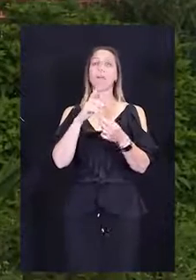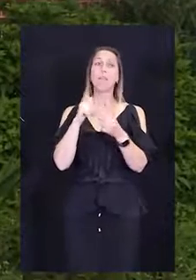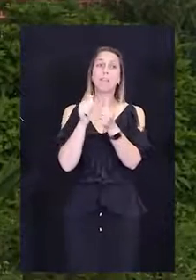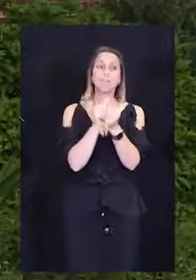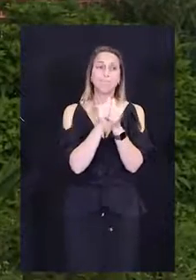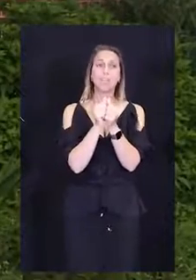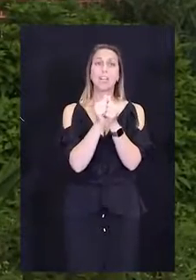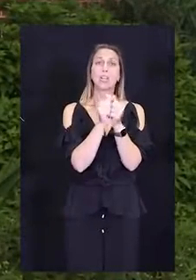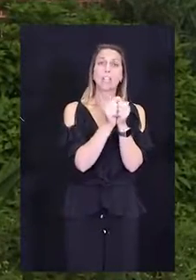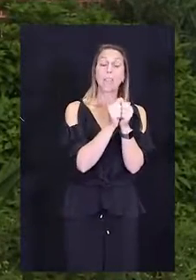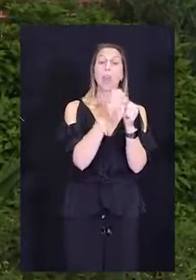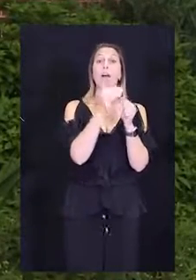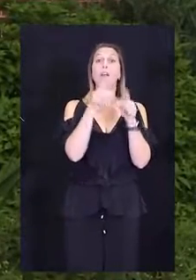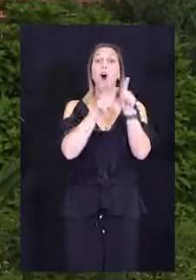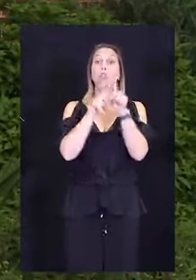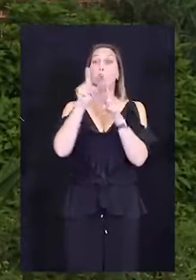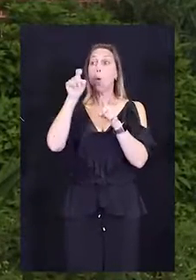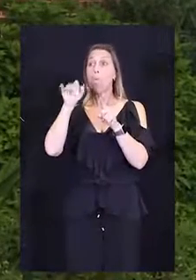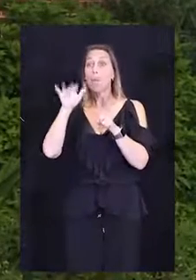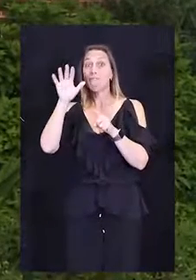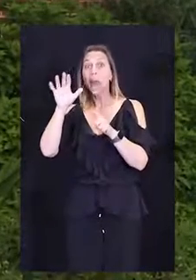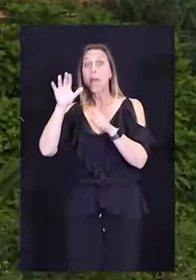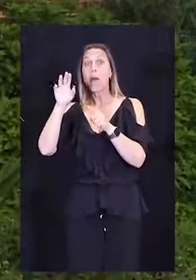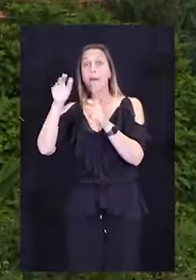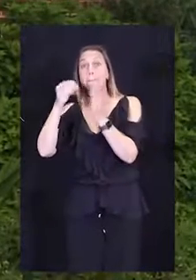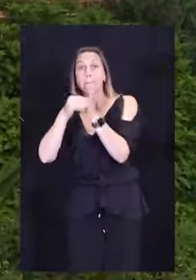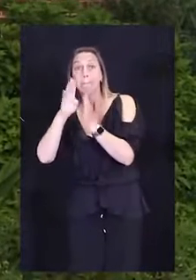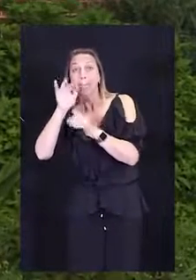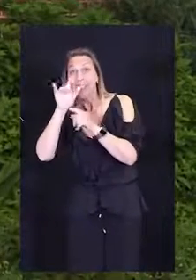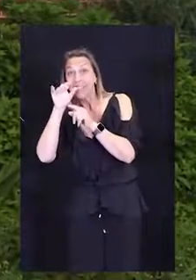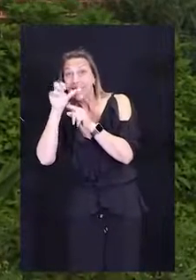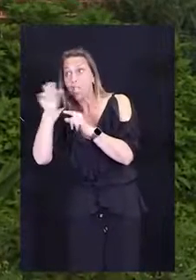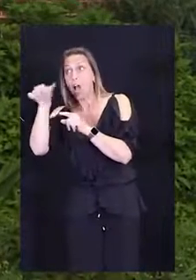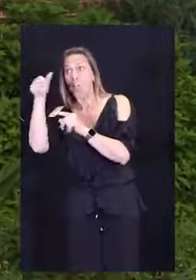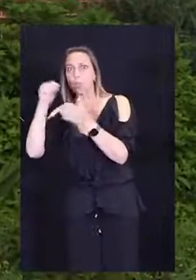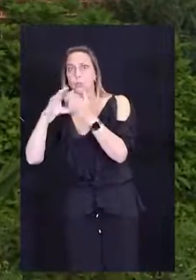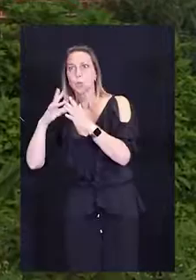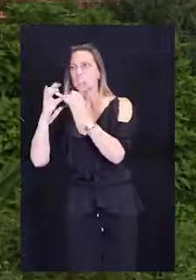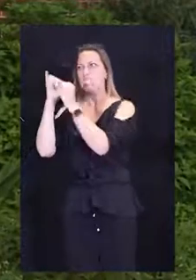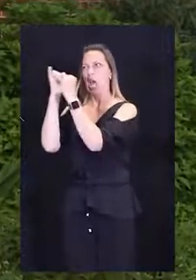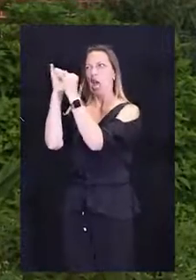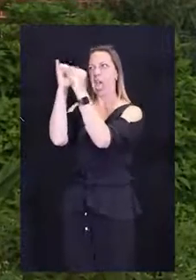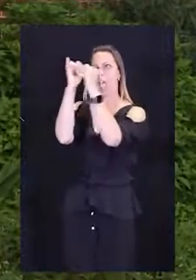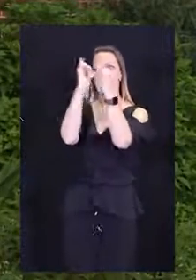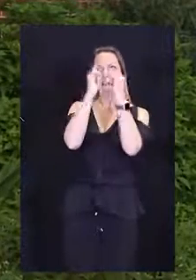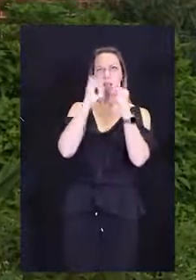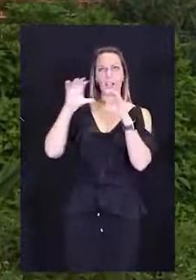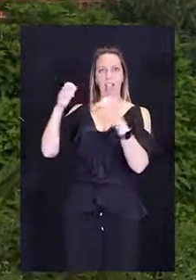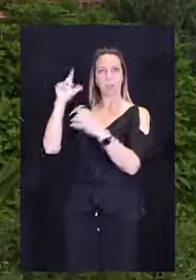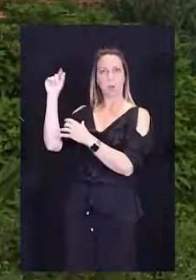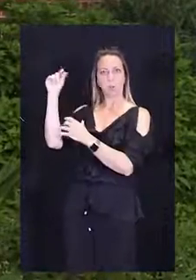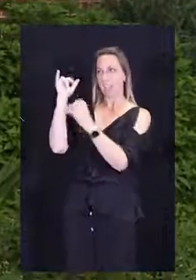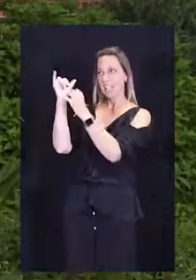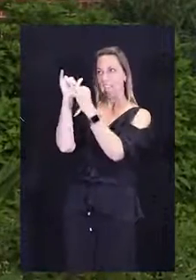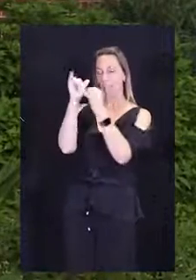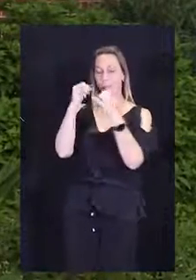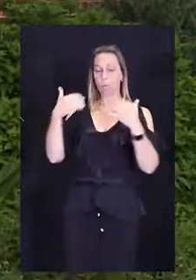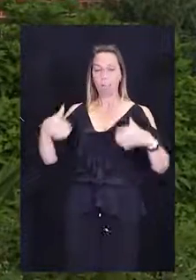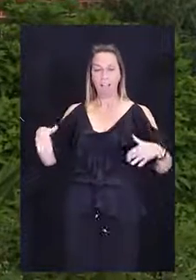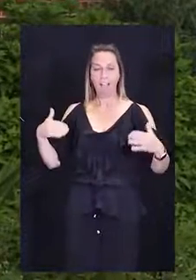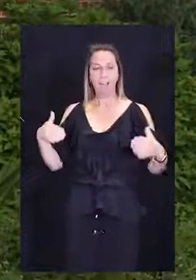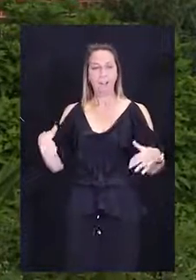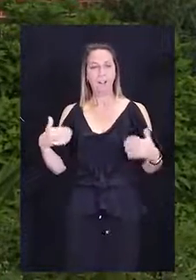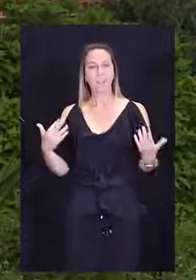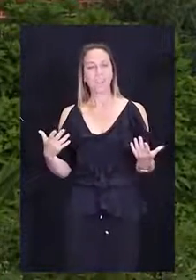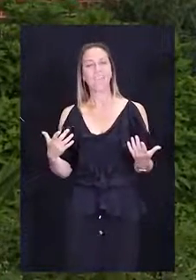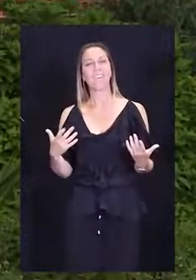one another, but with 1.5 billion other students worldwide, according to the Washington Post. That's a mind-blowing statistic,